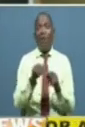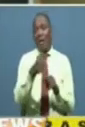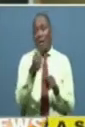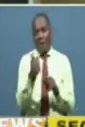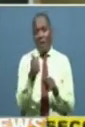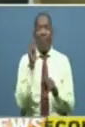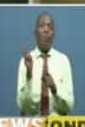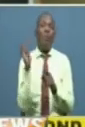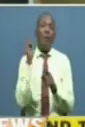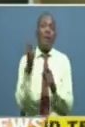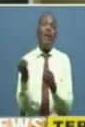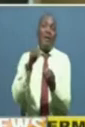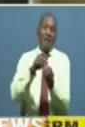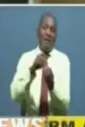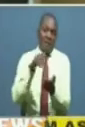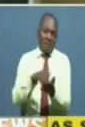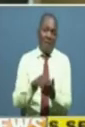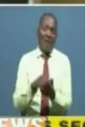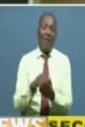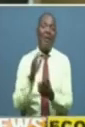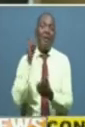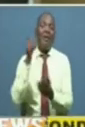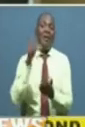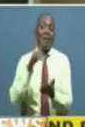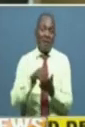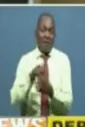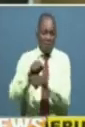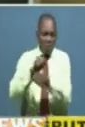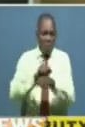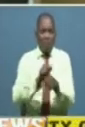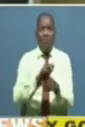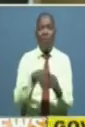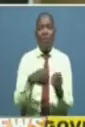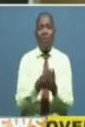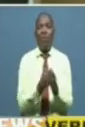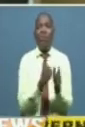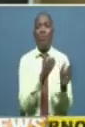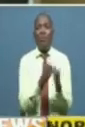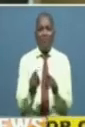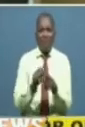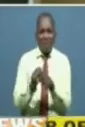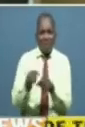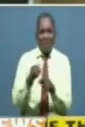that are not market ready, we are working with them, we'll be working with them to prepare them.